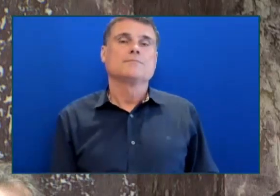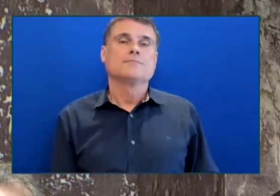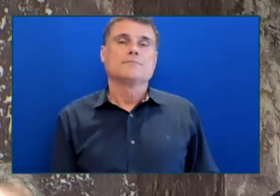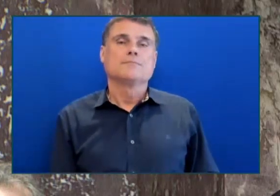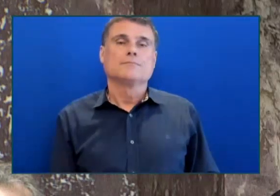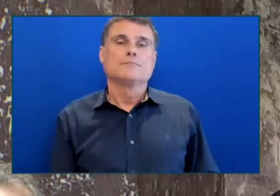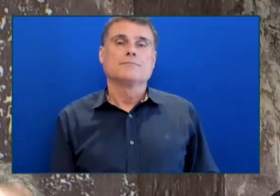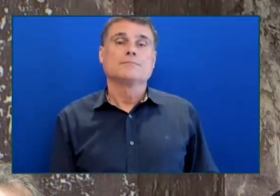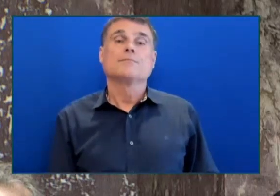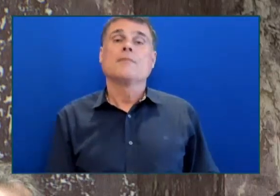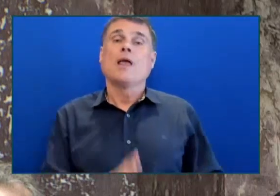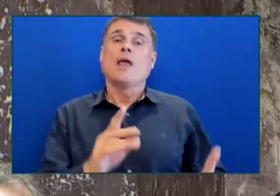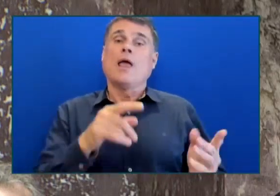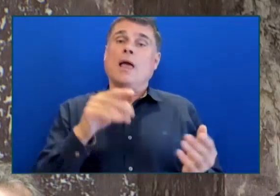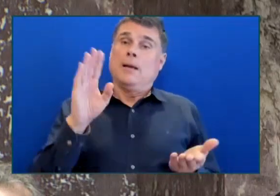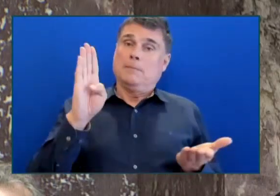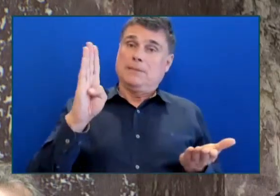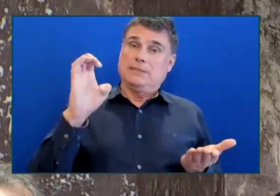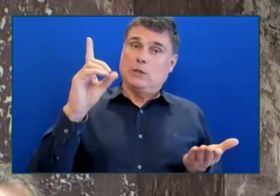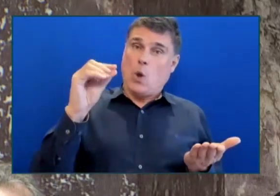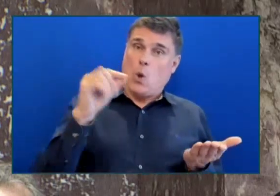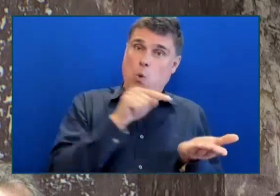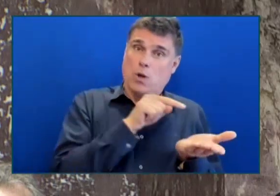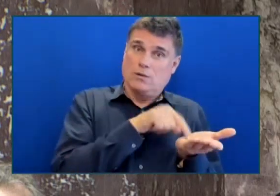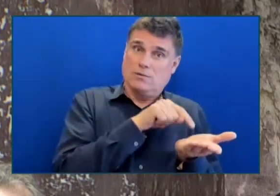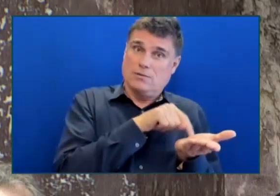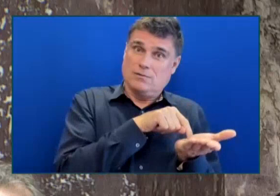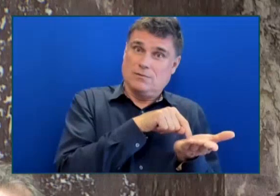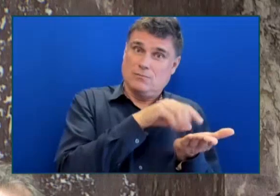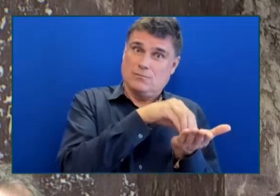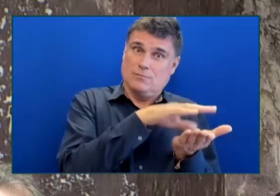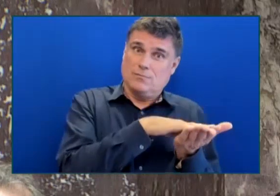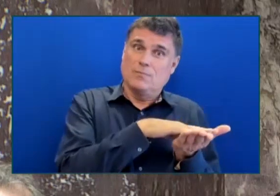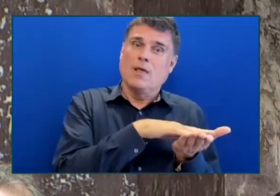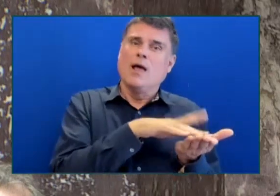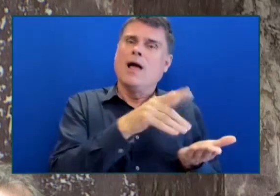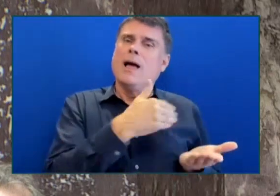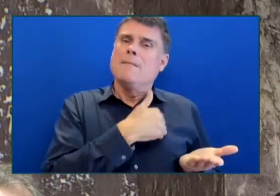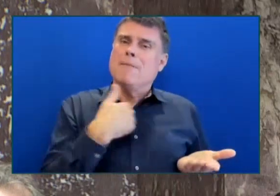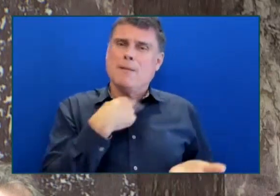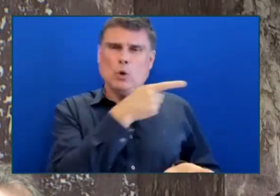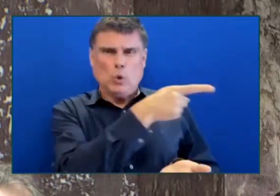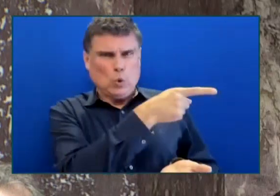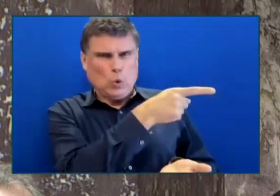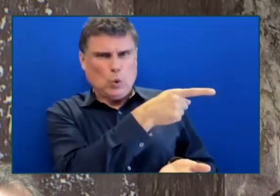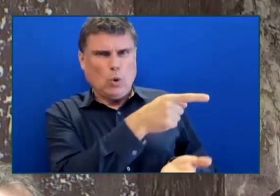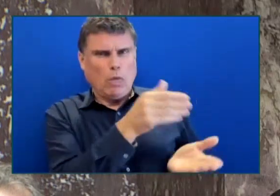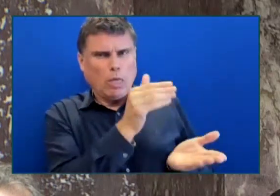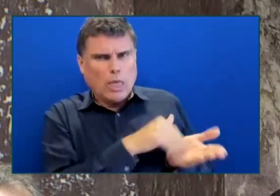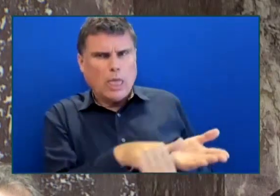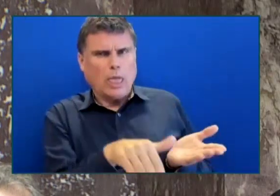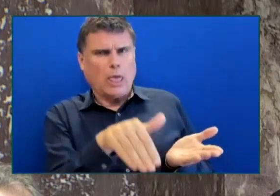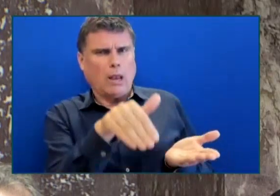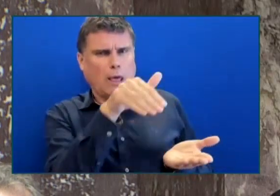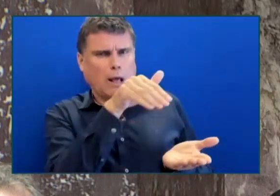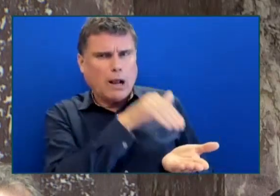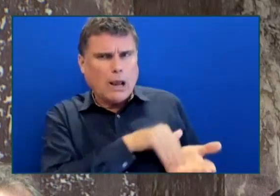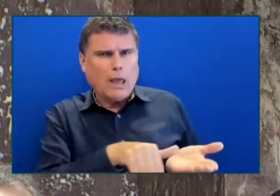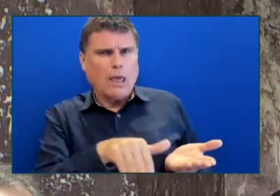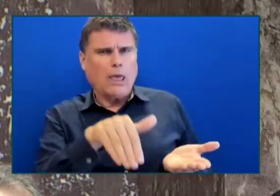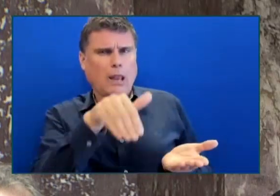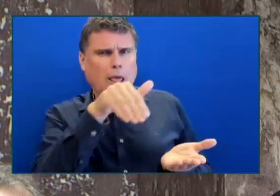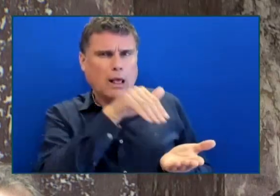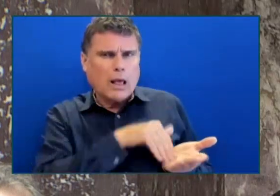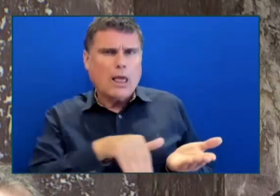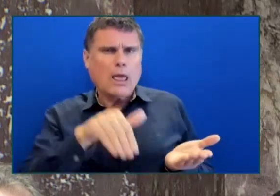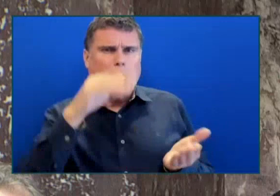member keeps repeating that, that for some reason he suggests that we would hide a report that looks